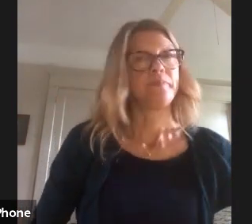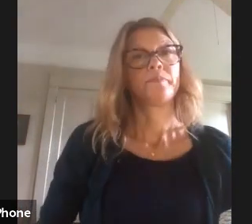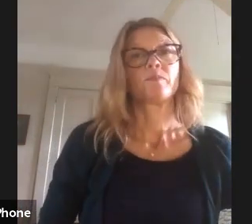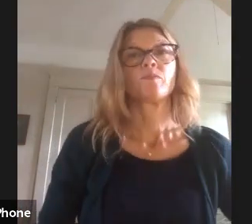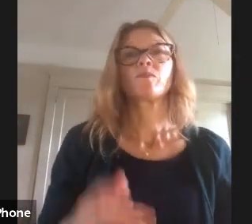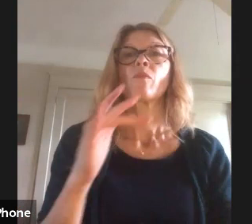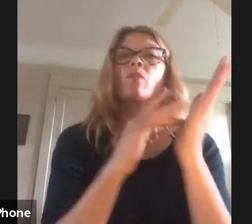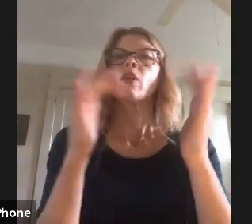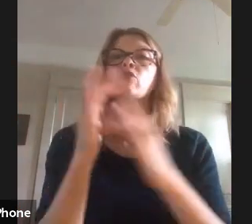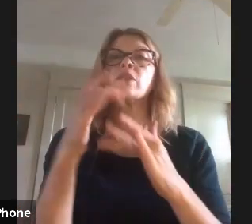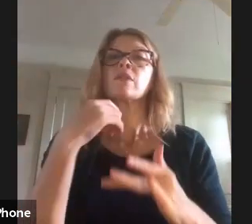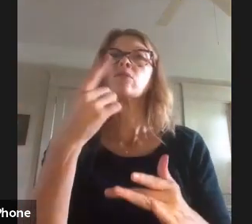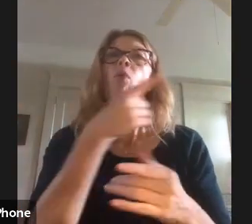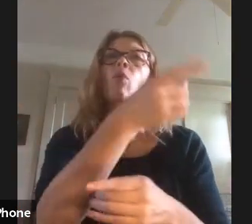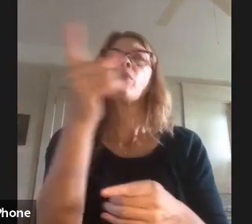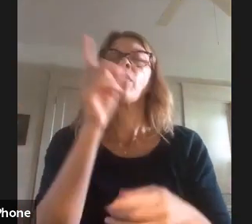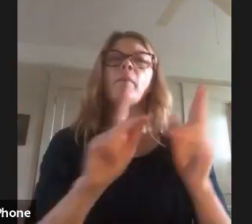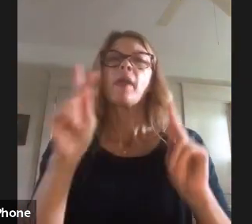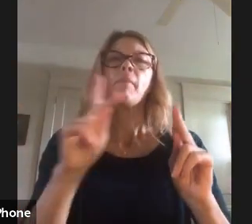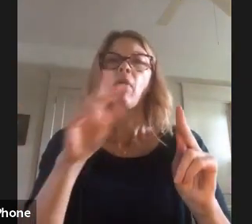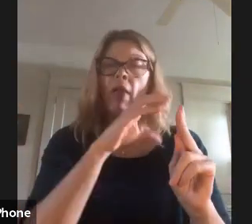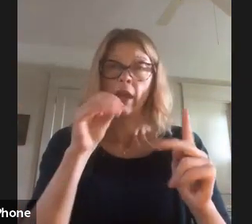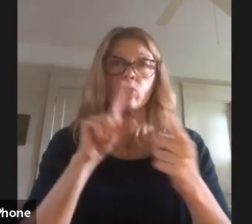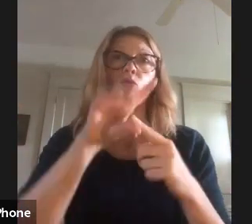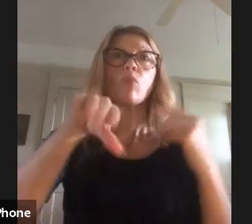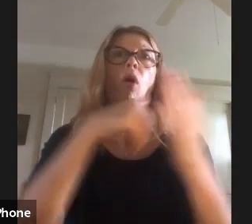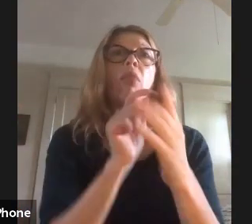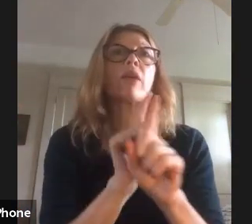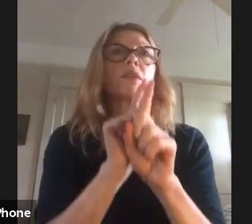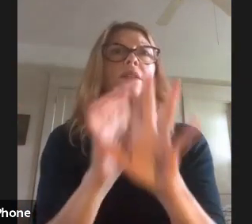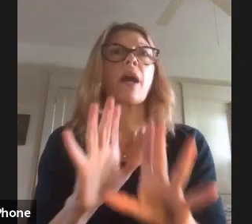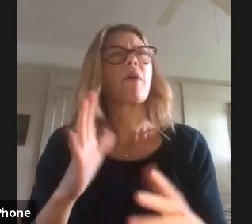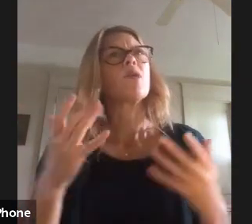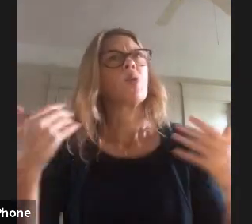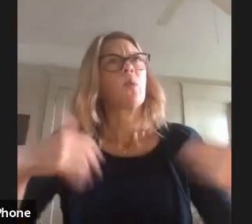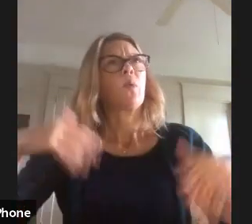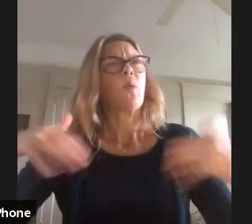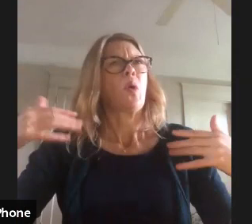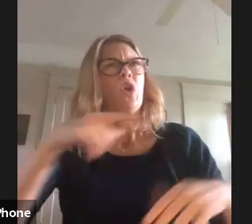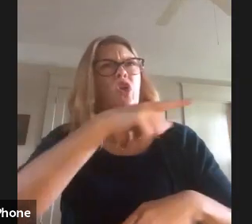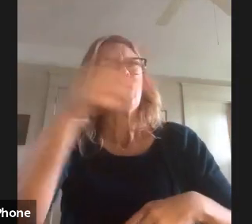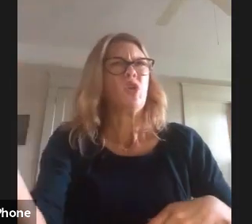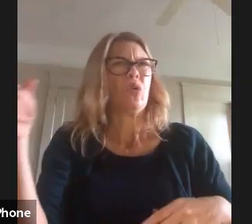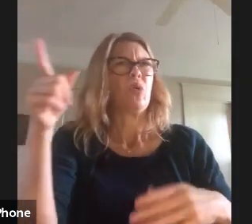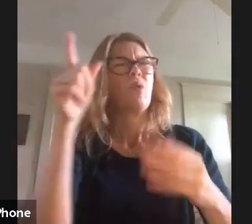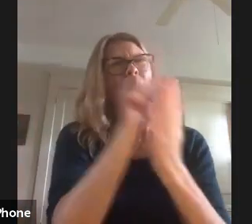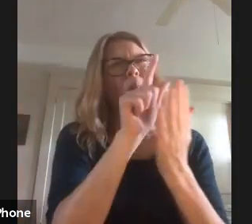Jesus said to the crowds and to his disciples, "Woe to you, scribes and